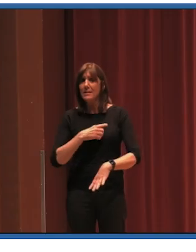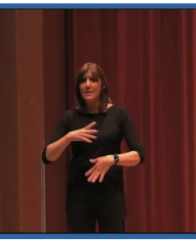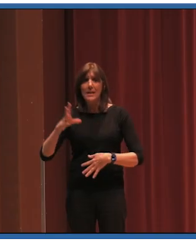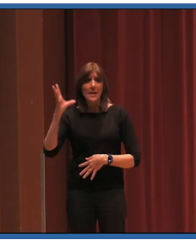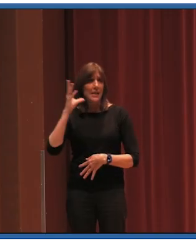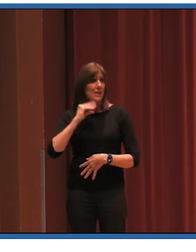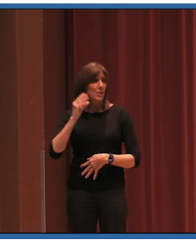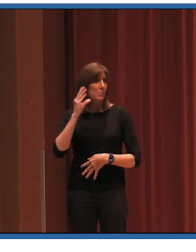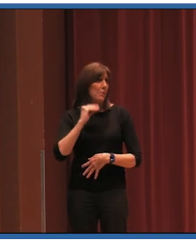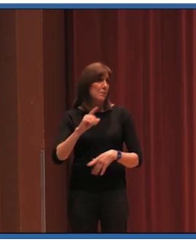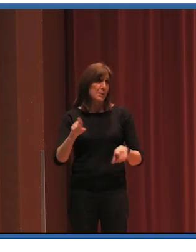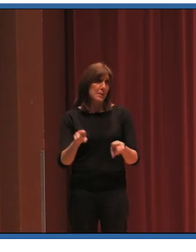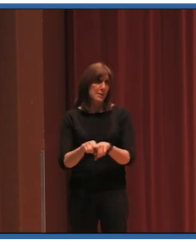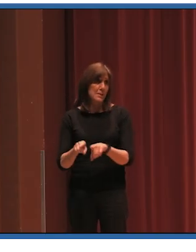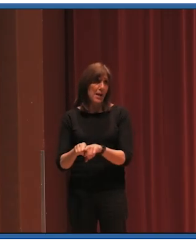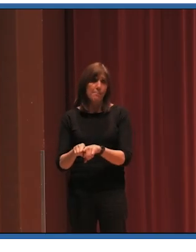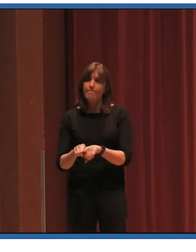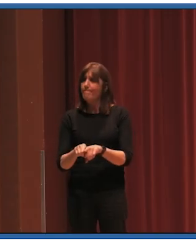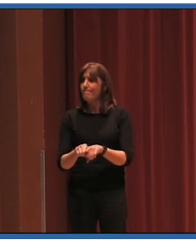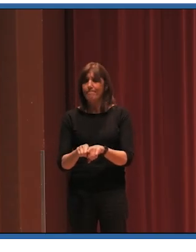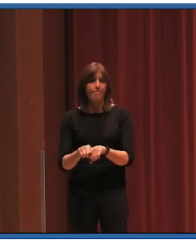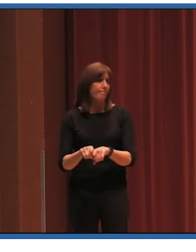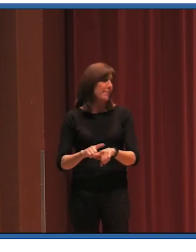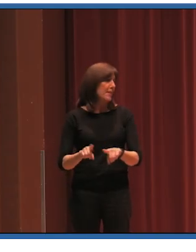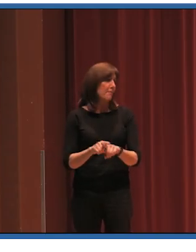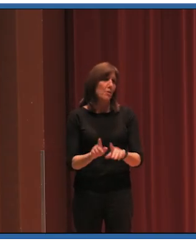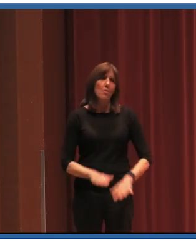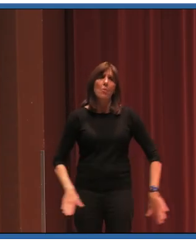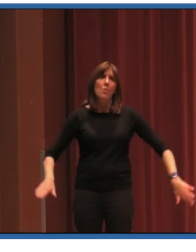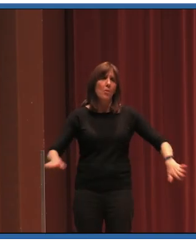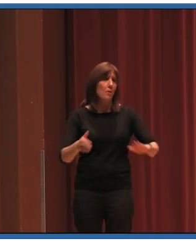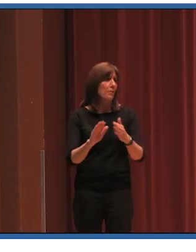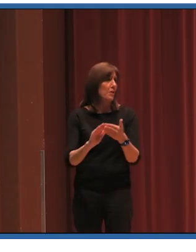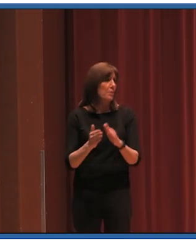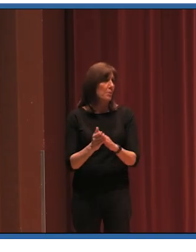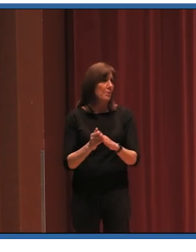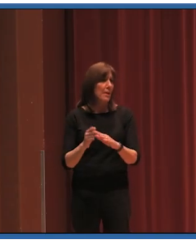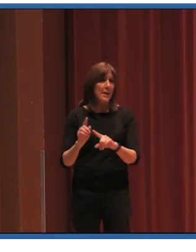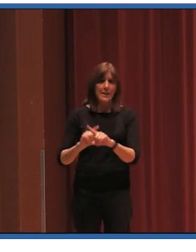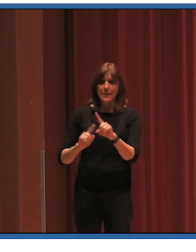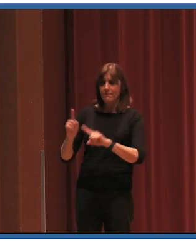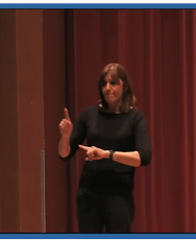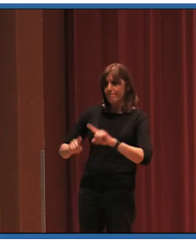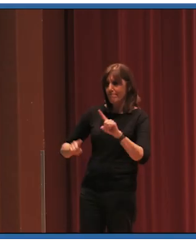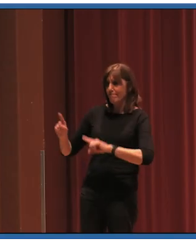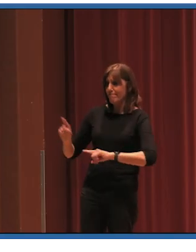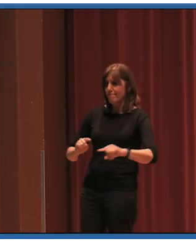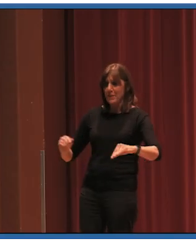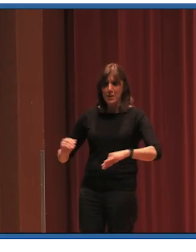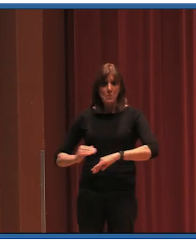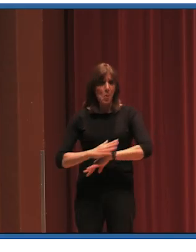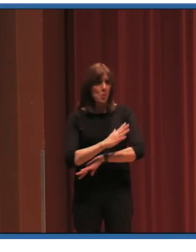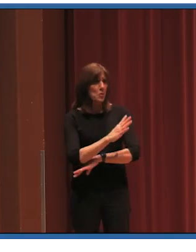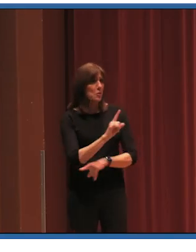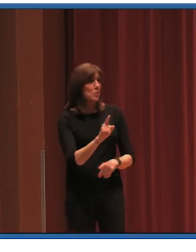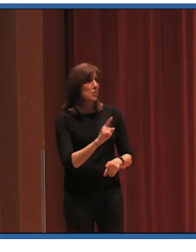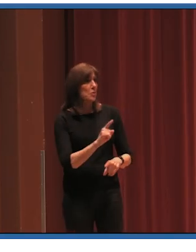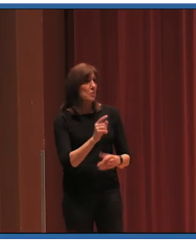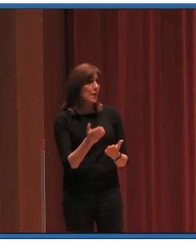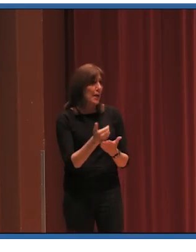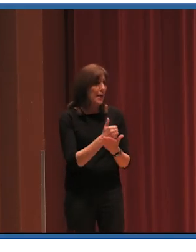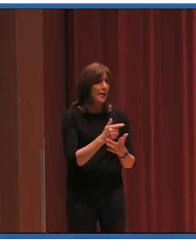the same across our community. We have differential exposure,